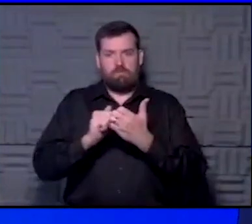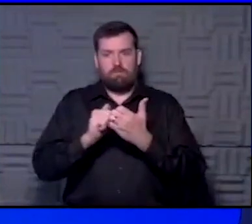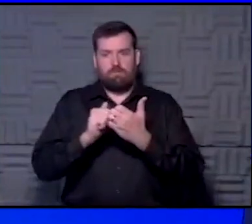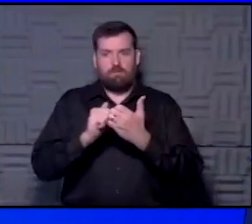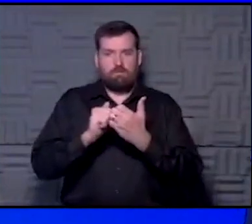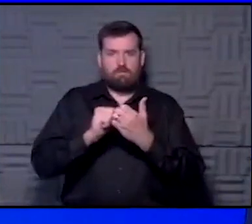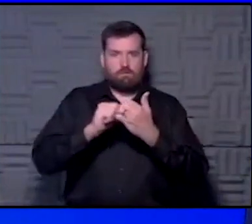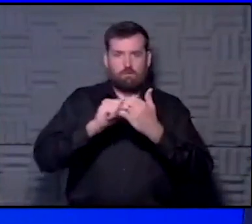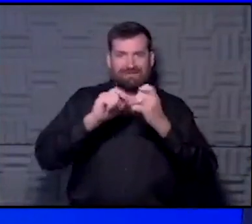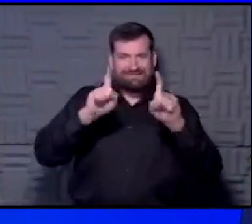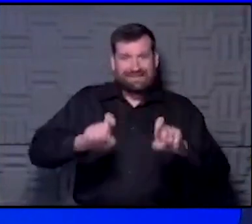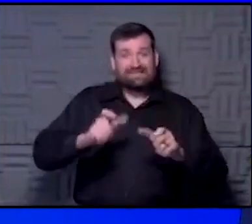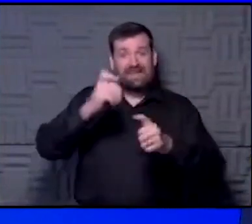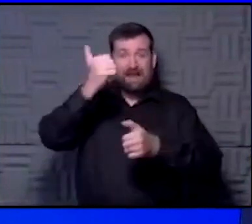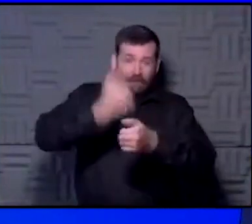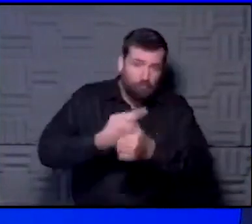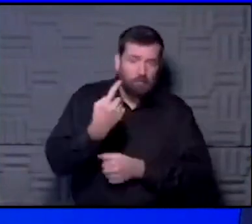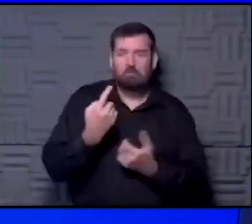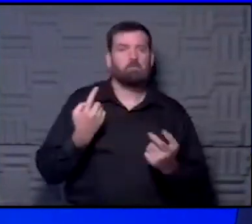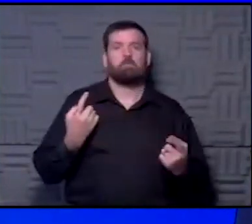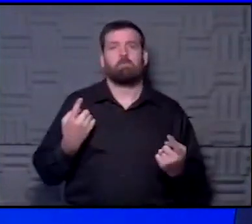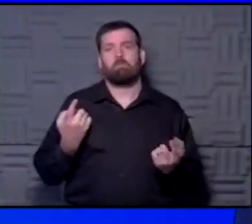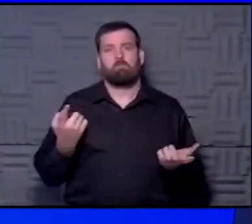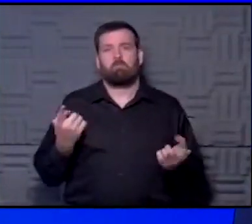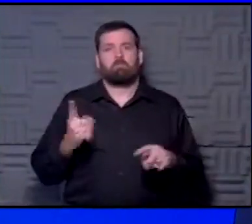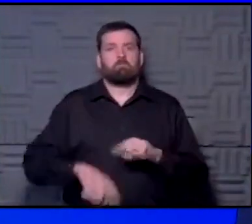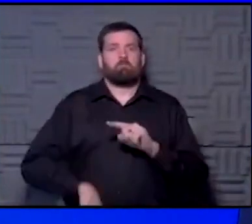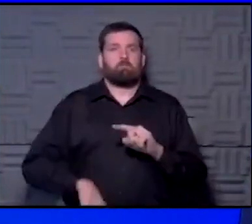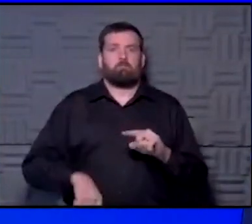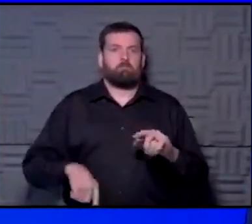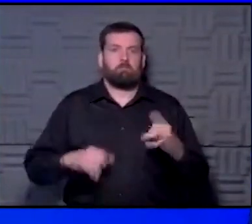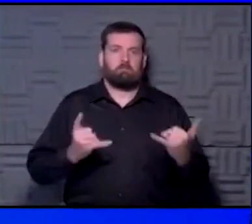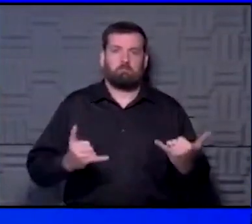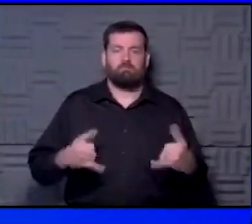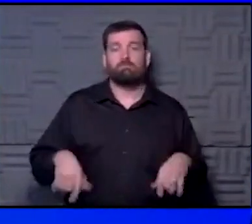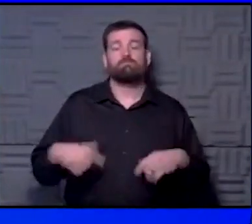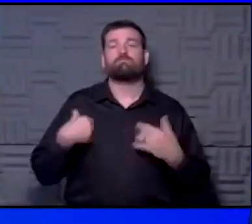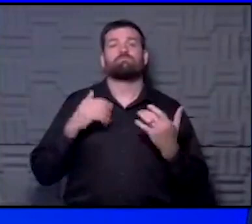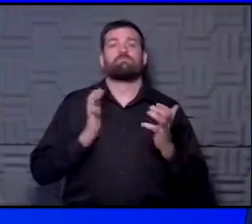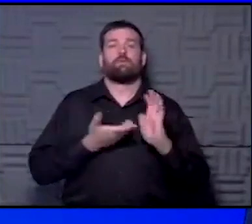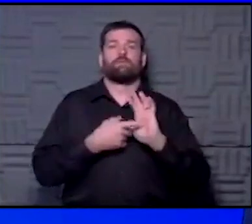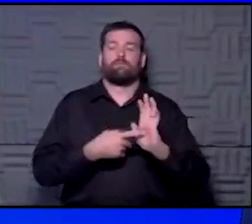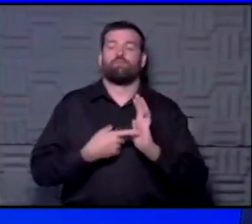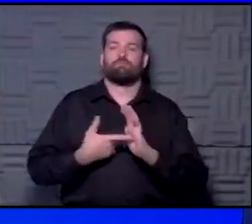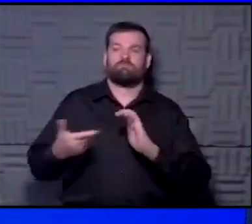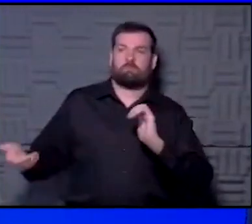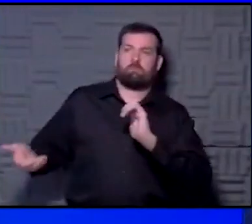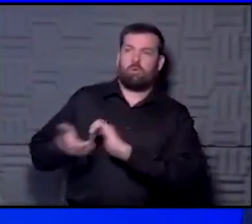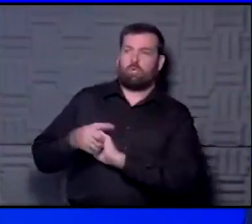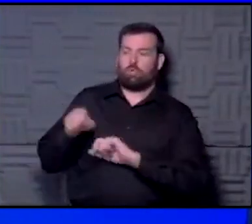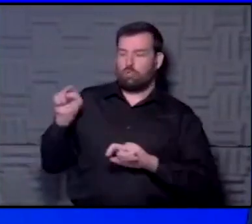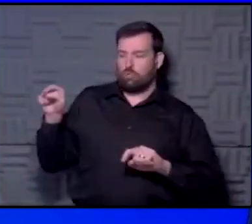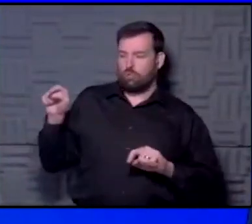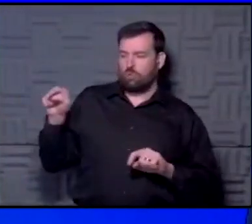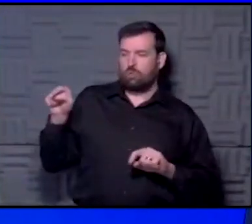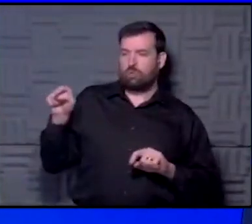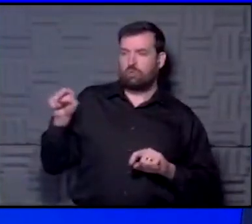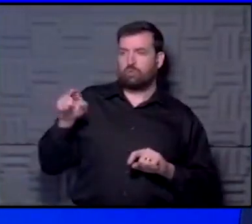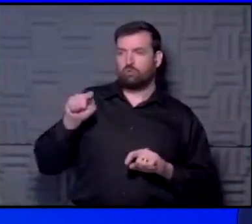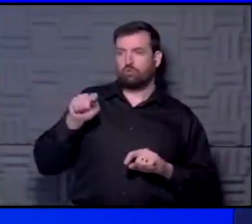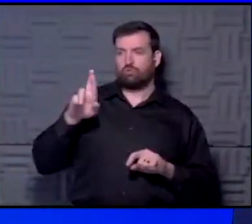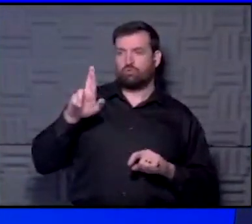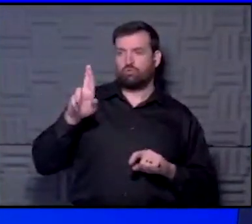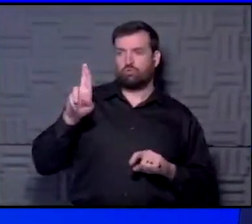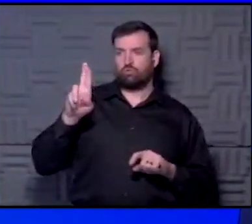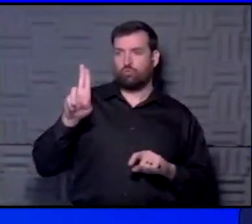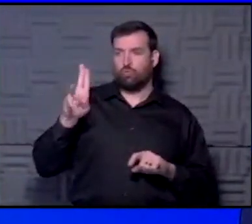to test everybody and go out and do that. Now, I gave the example, our partner on the other side of the state line, Truman, was very